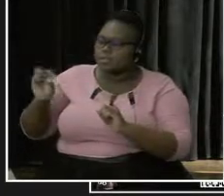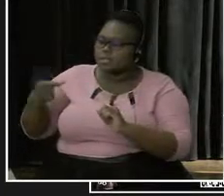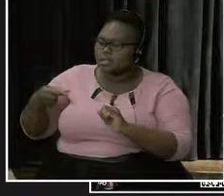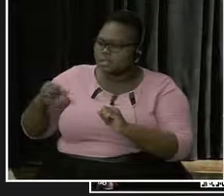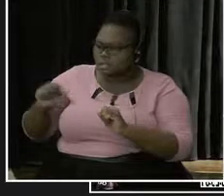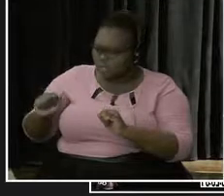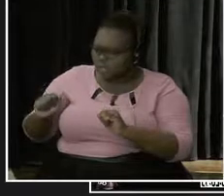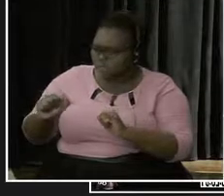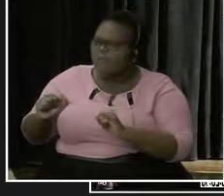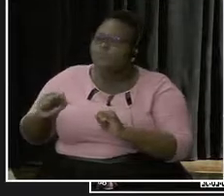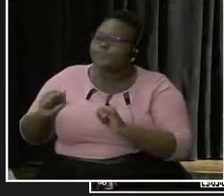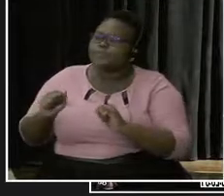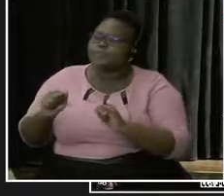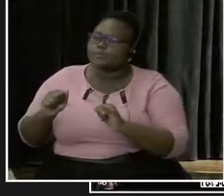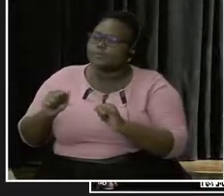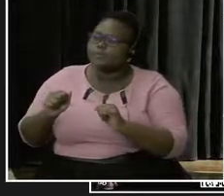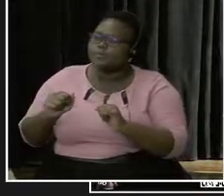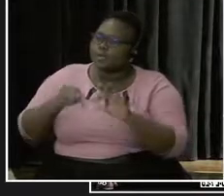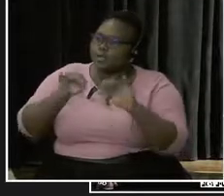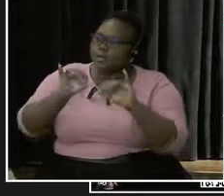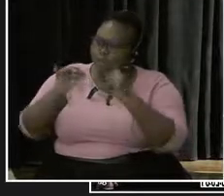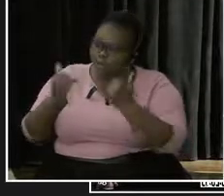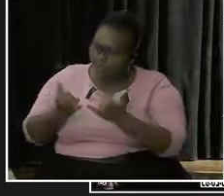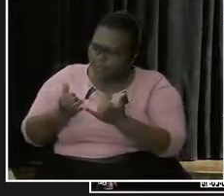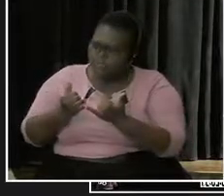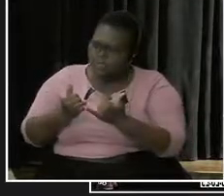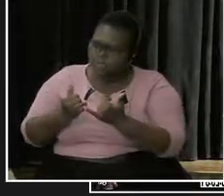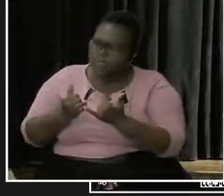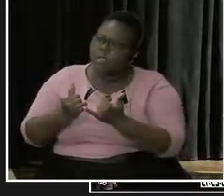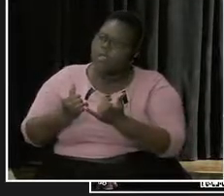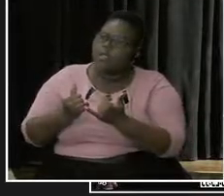slight improvement in water losses from